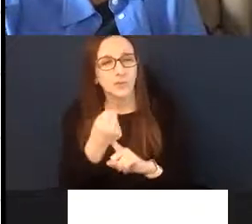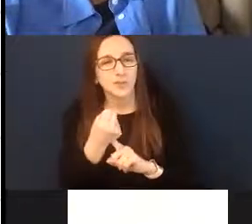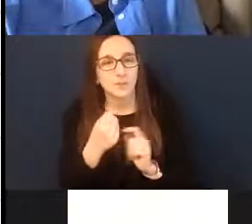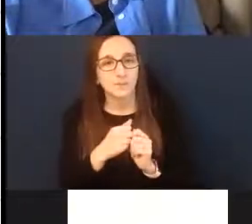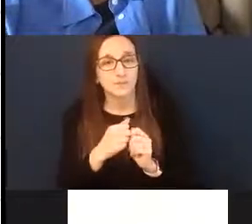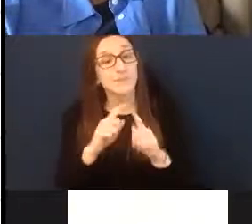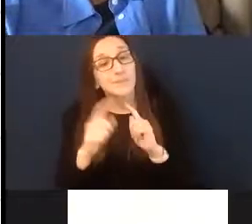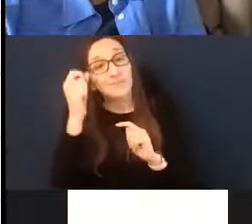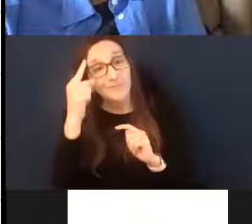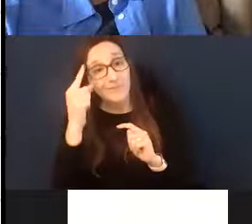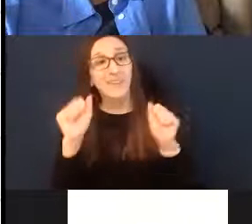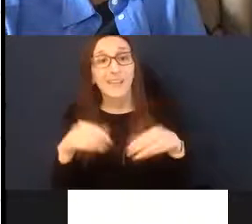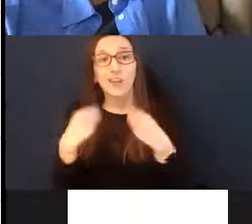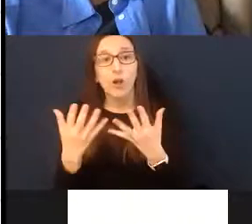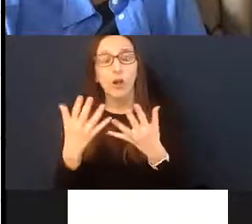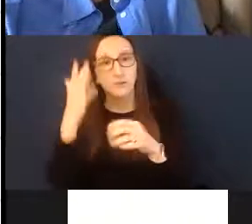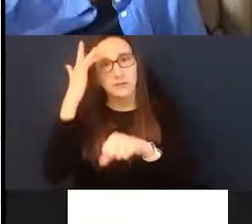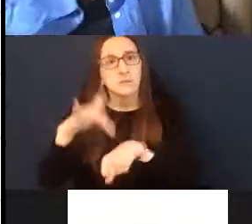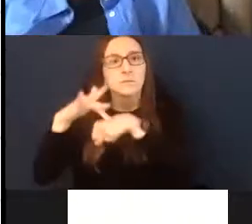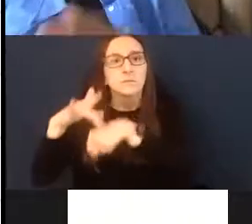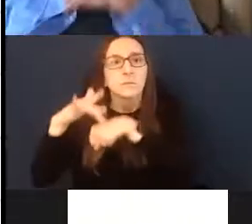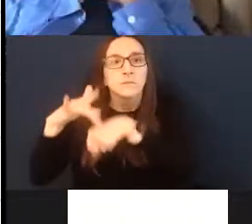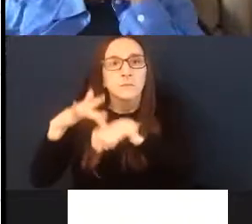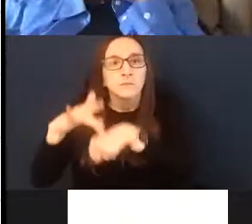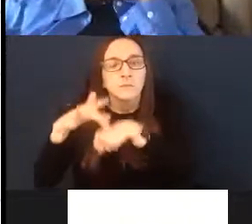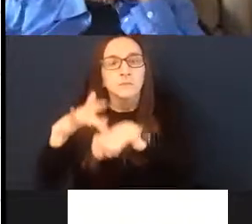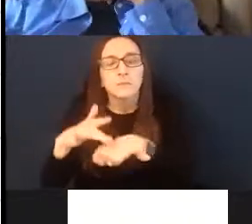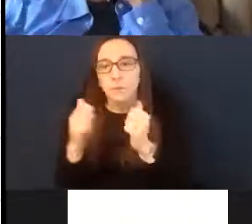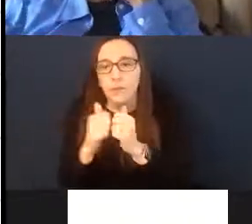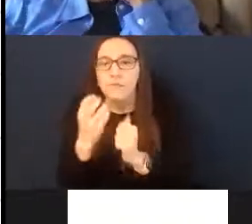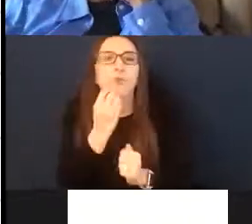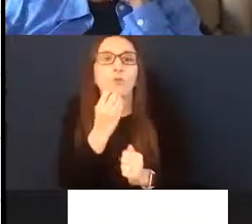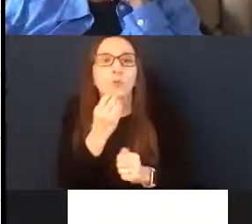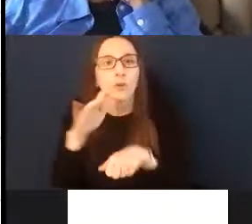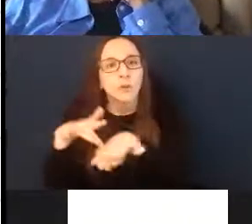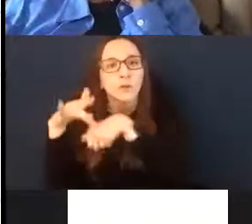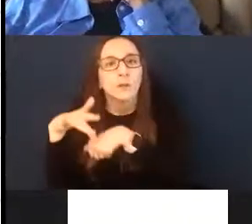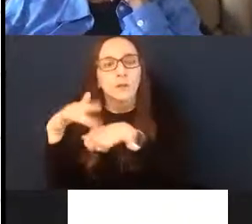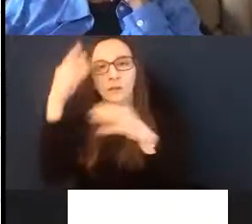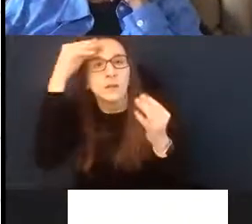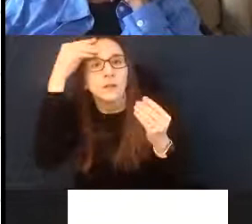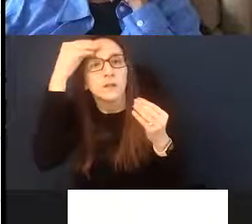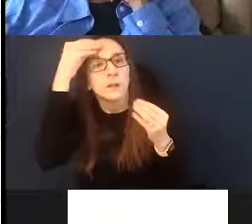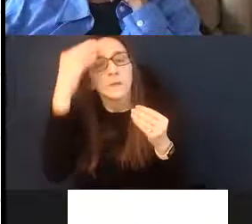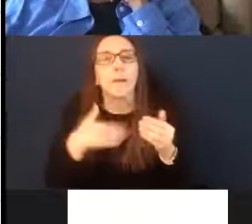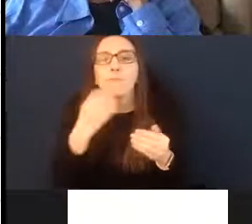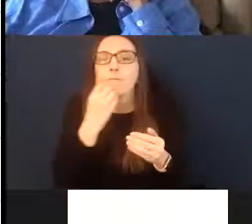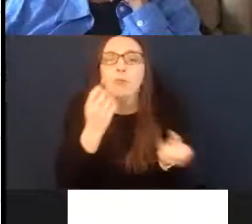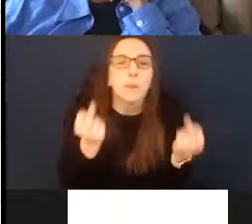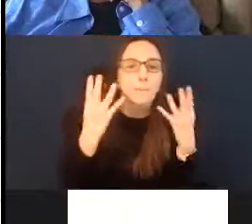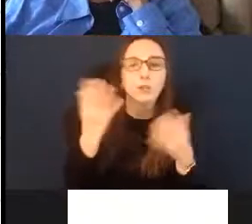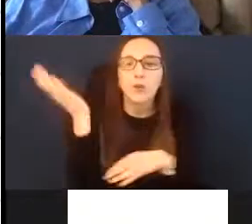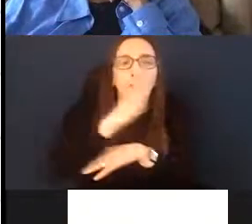flip side, this could cause a fixation on only thinking and worrying about food all day long,